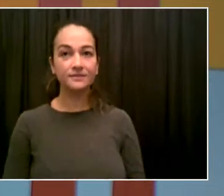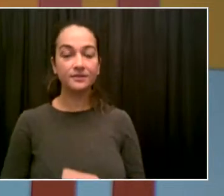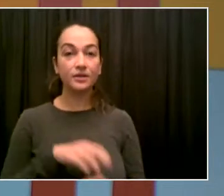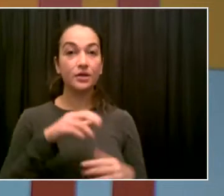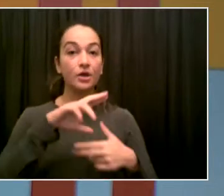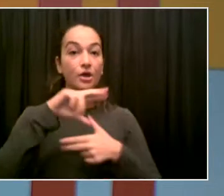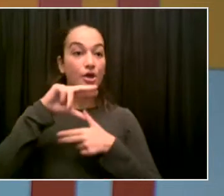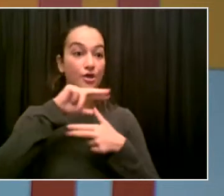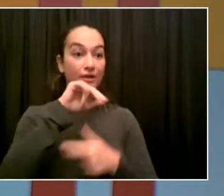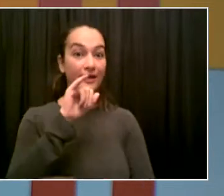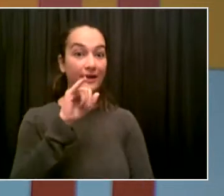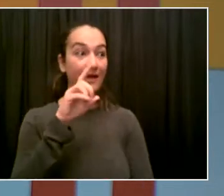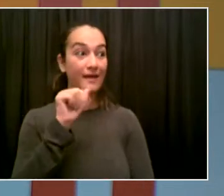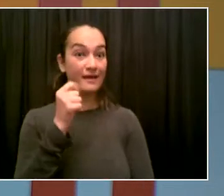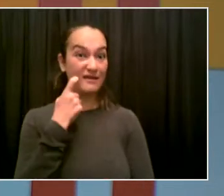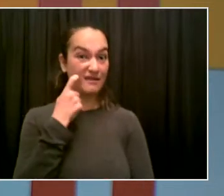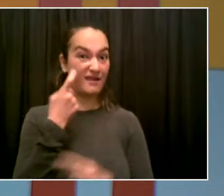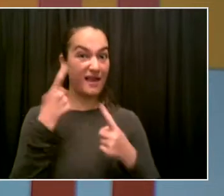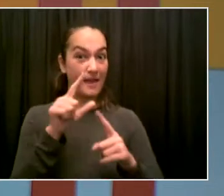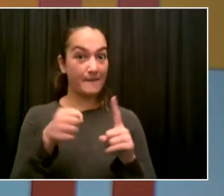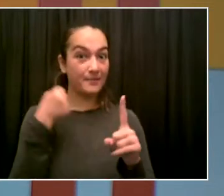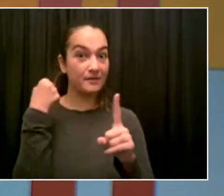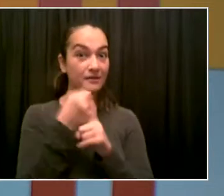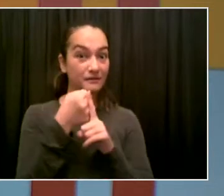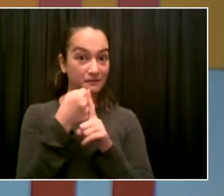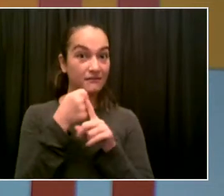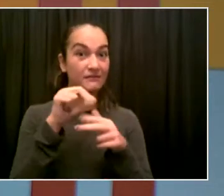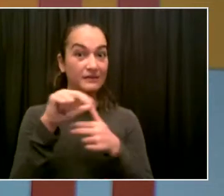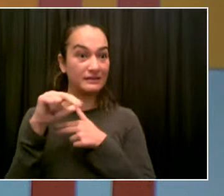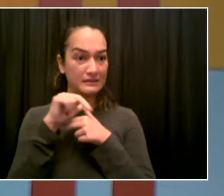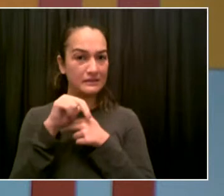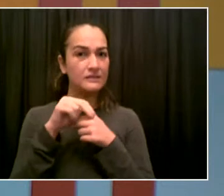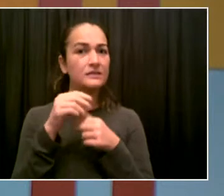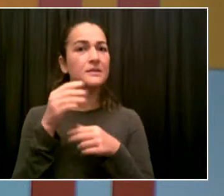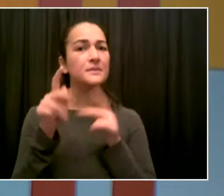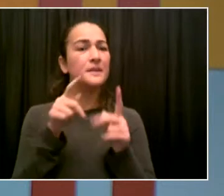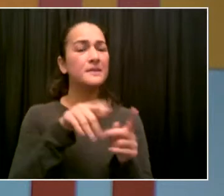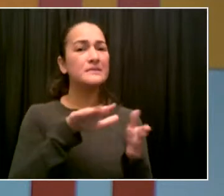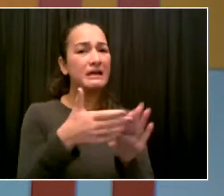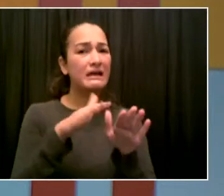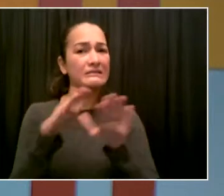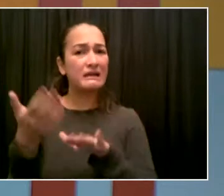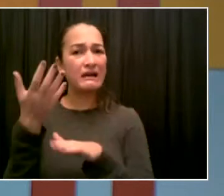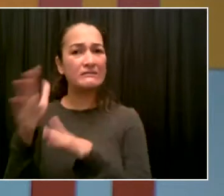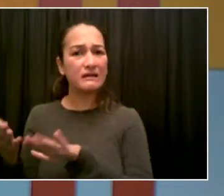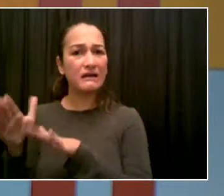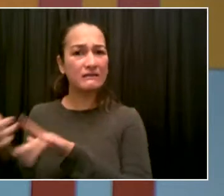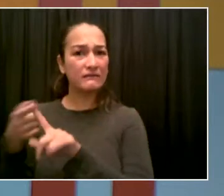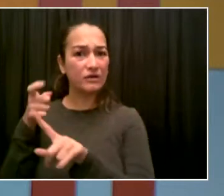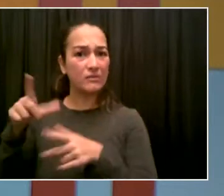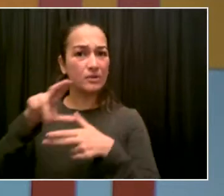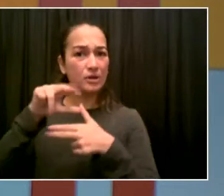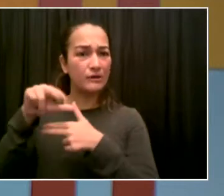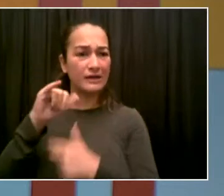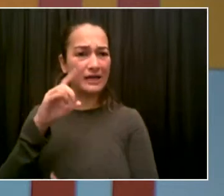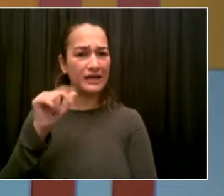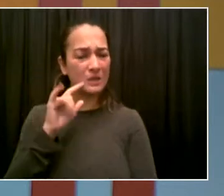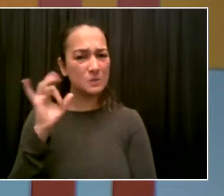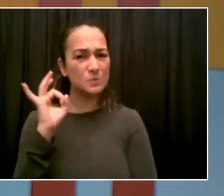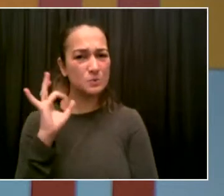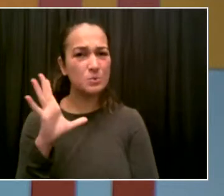Queens. There was severe flooding. The mayor's management report on Friday showed that there was way fewer sewer backups